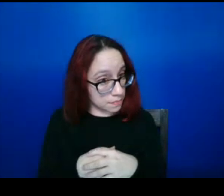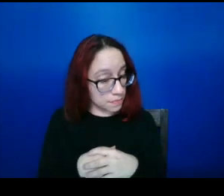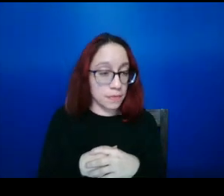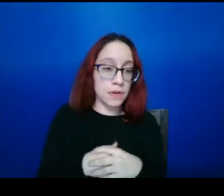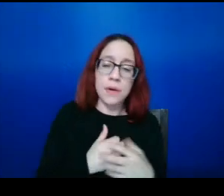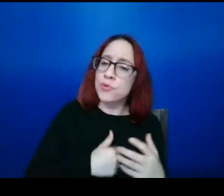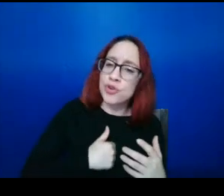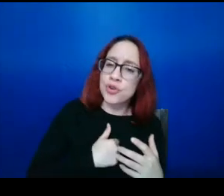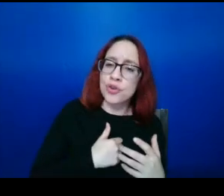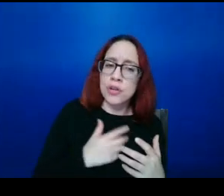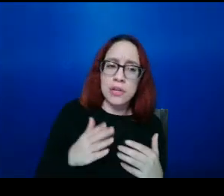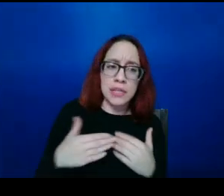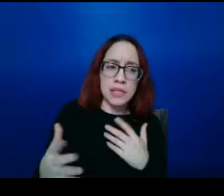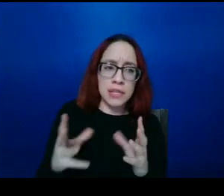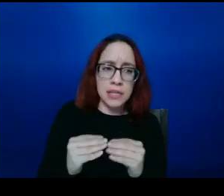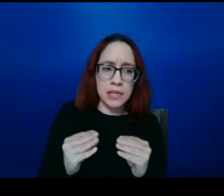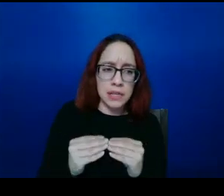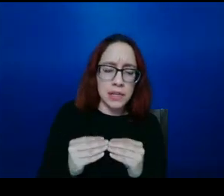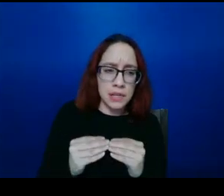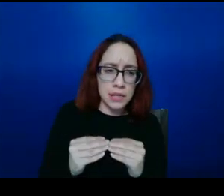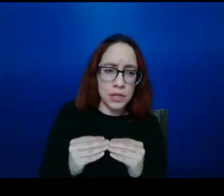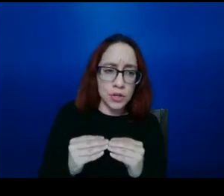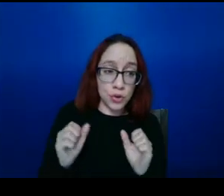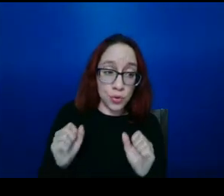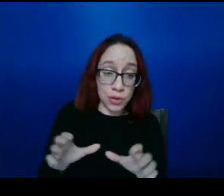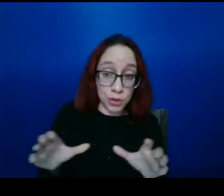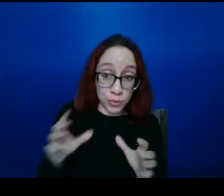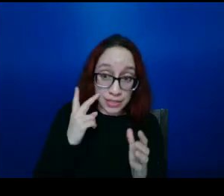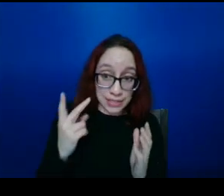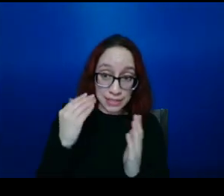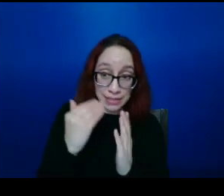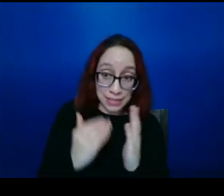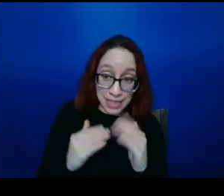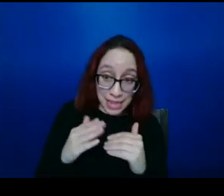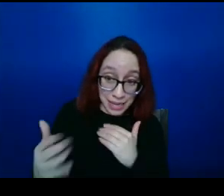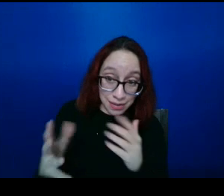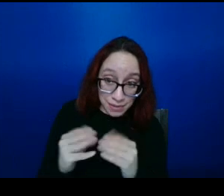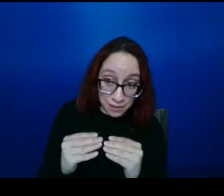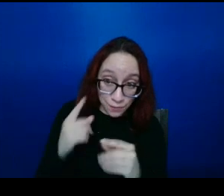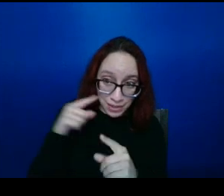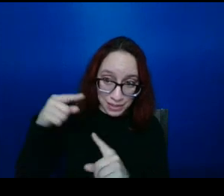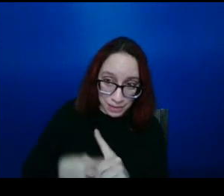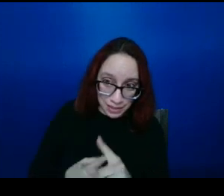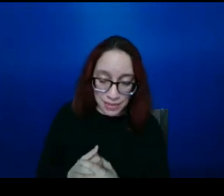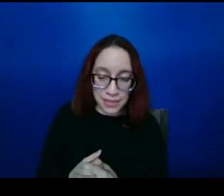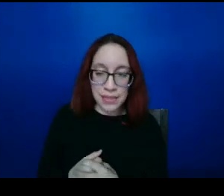I'm sorry, within the next meeting? Yes. Could we see these items in the next meeting in this month?